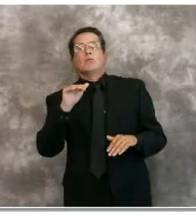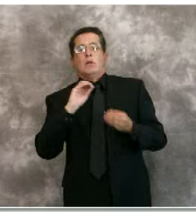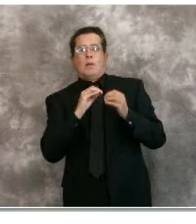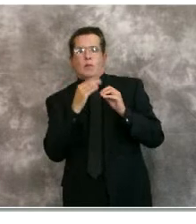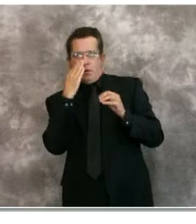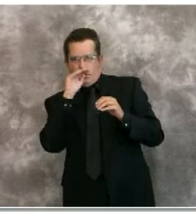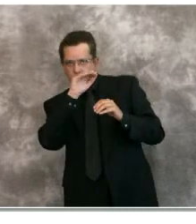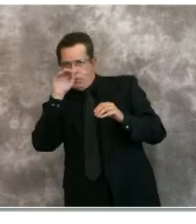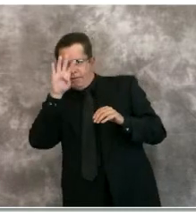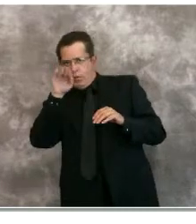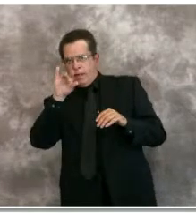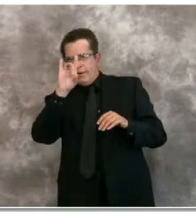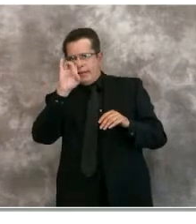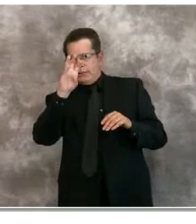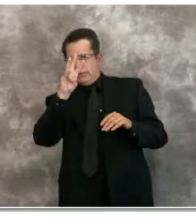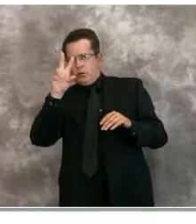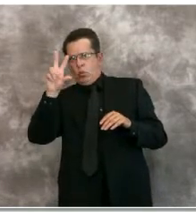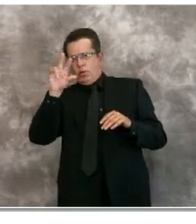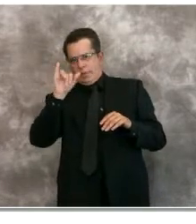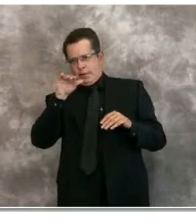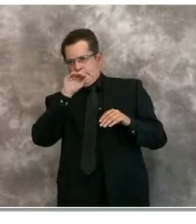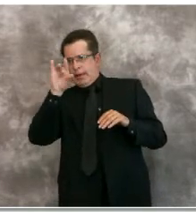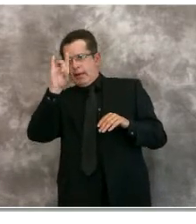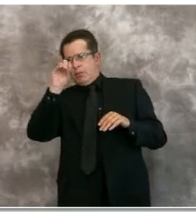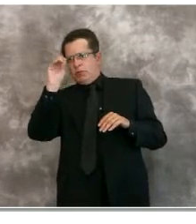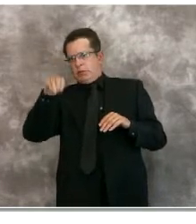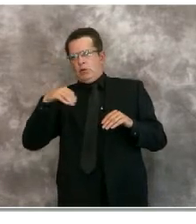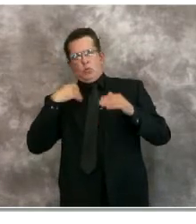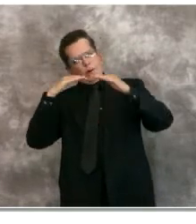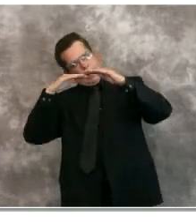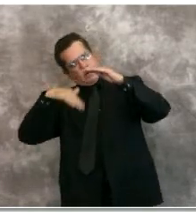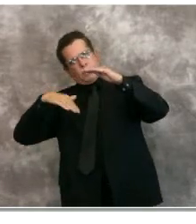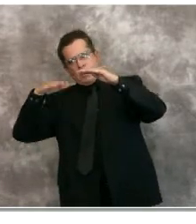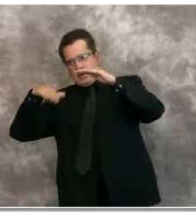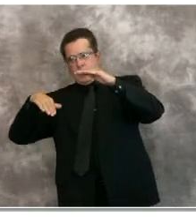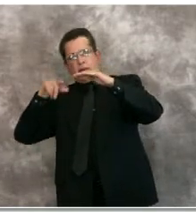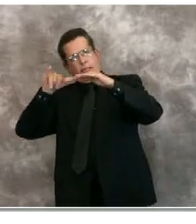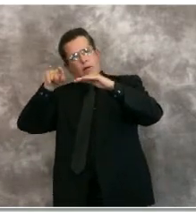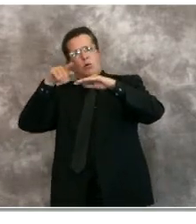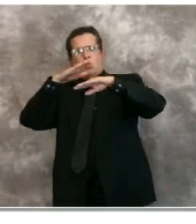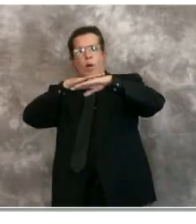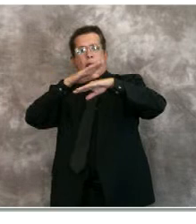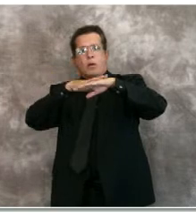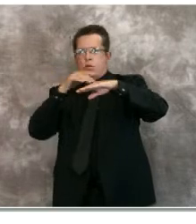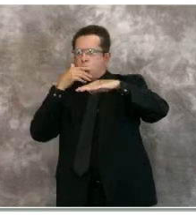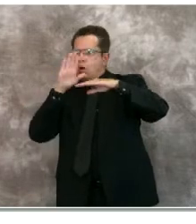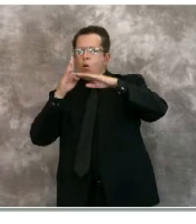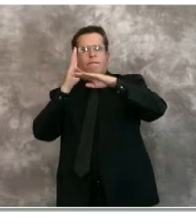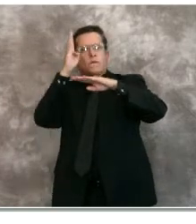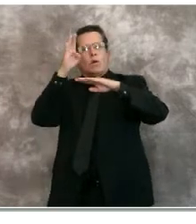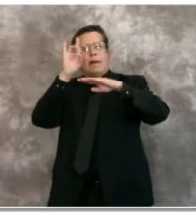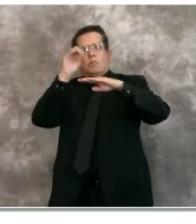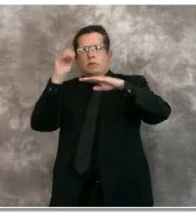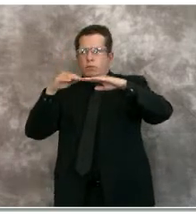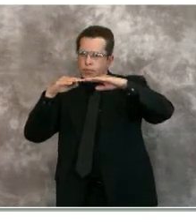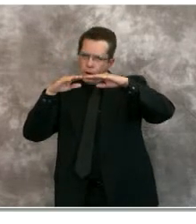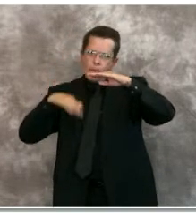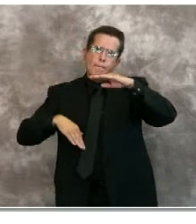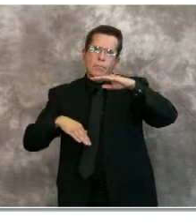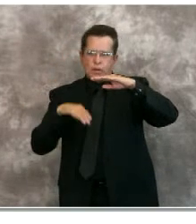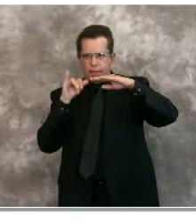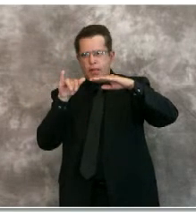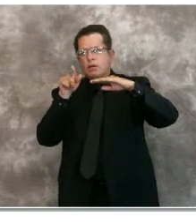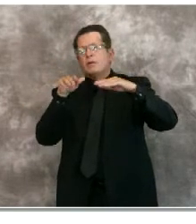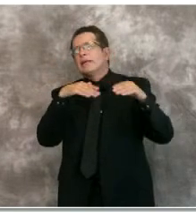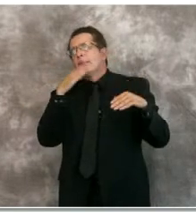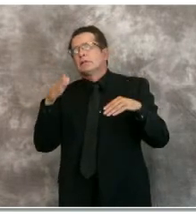see the 4,863 is the 80% we have reserved as a trigger for COVID. And then last slide on this would be